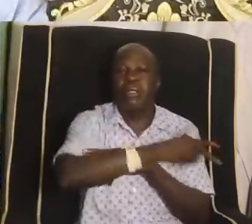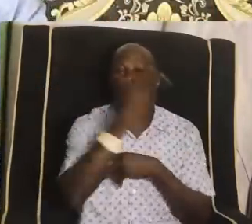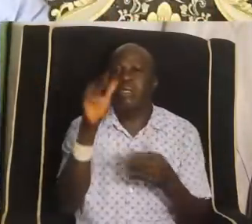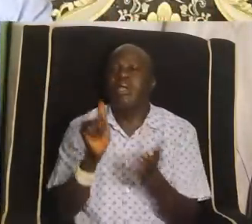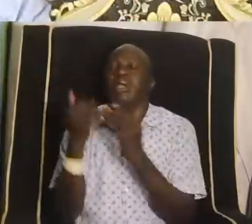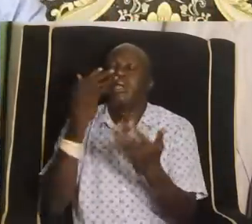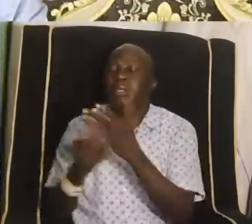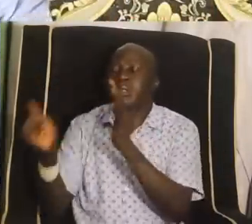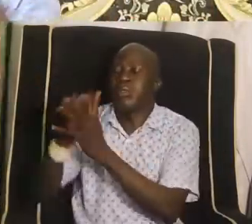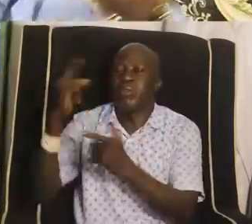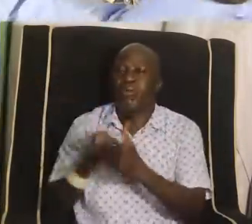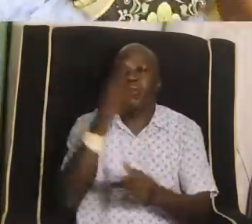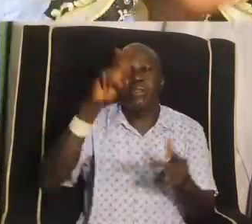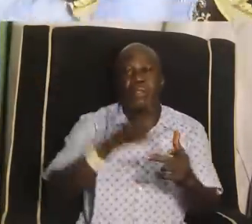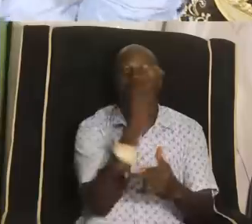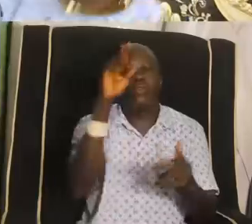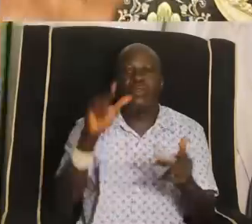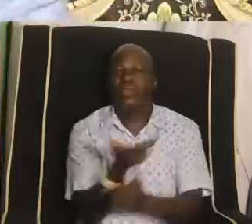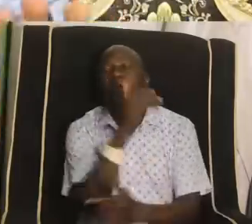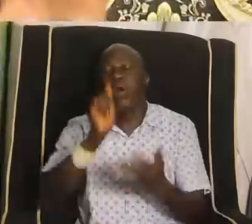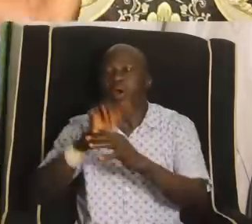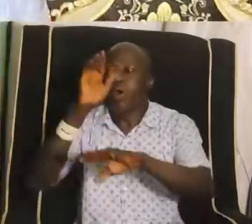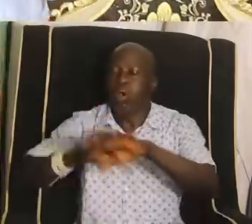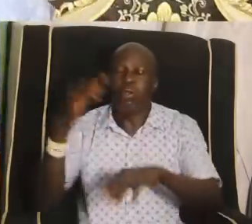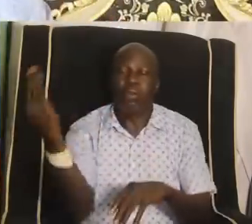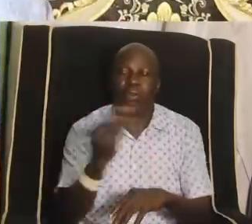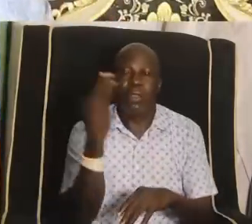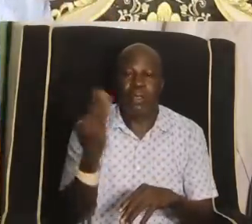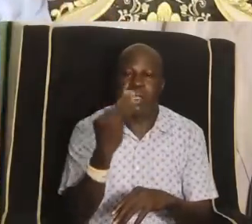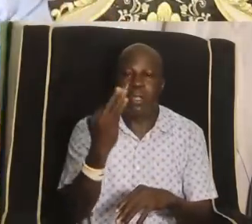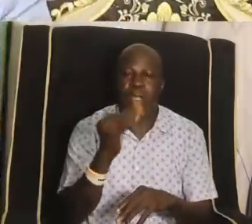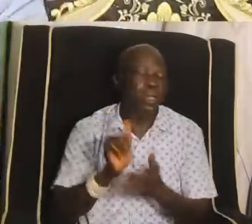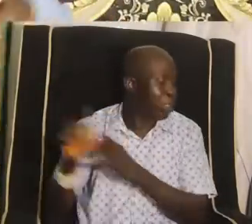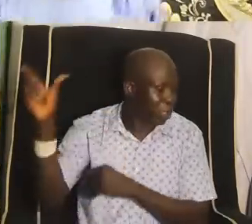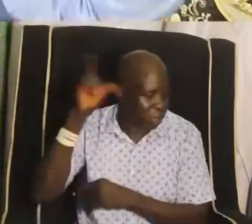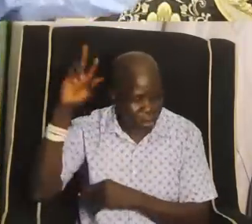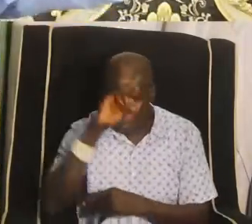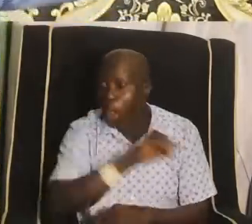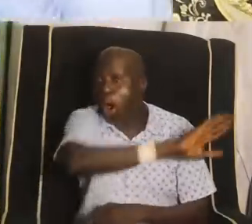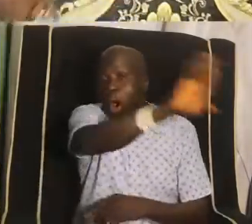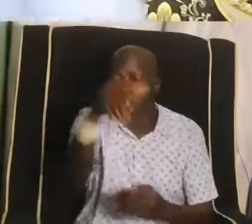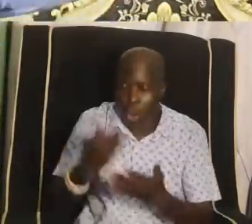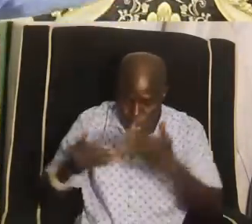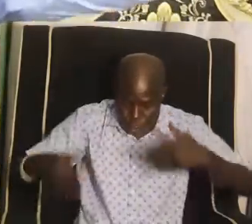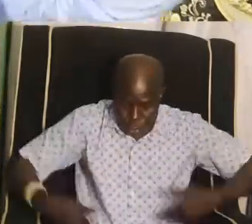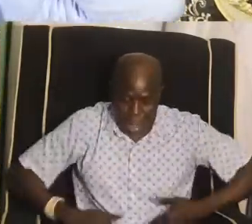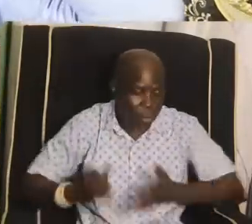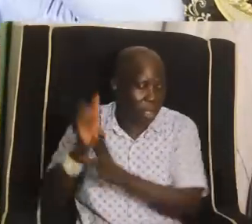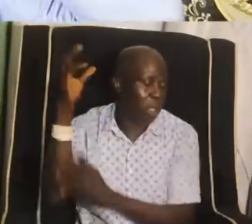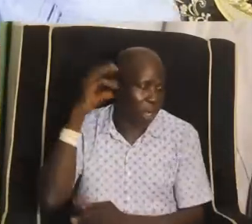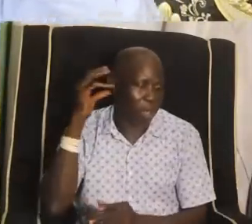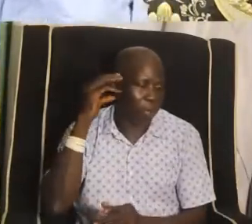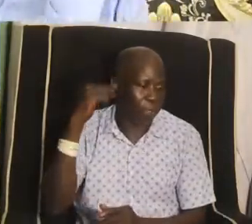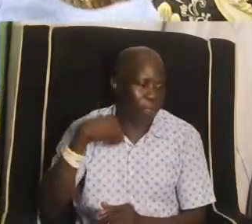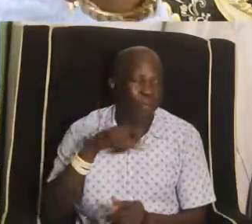we are on the first, second, and third. No matter what, the Friday on the fourth. Ojokeri. All the you that are